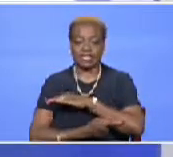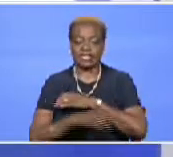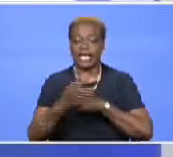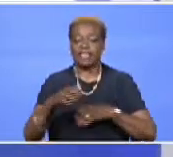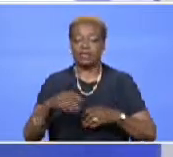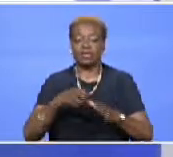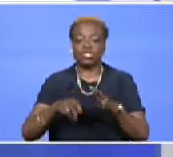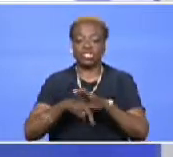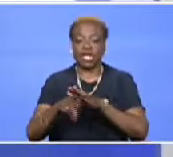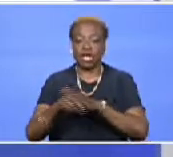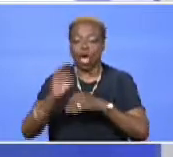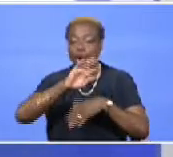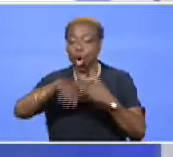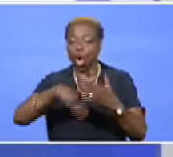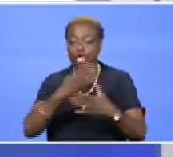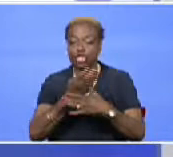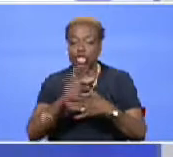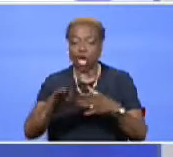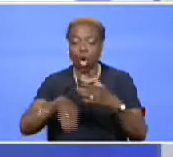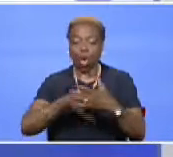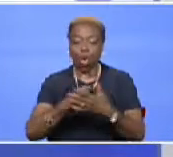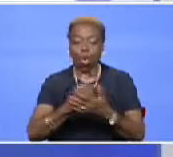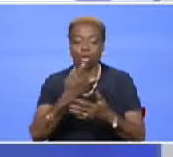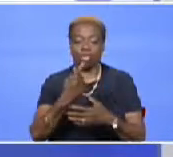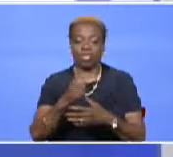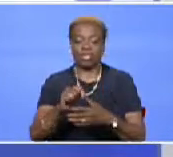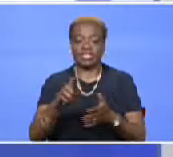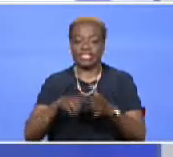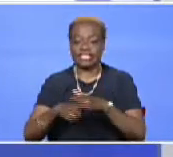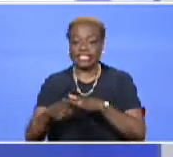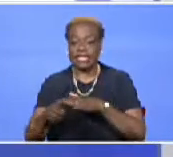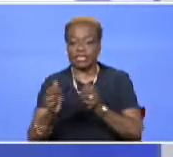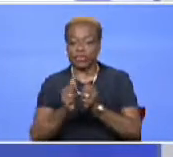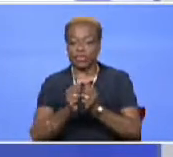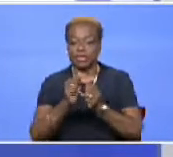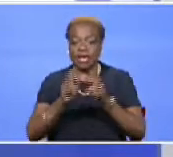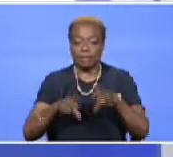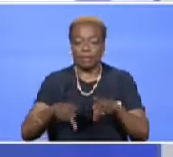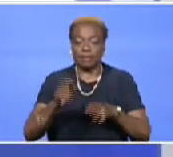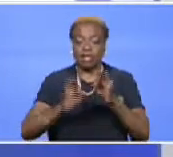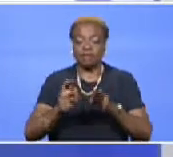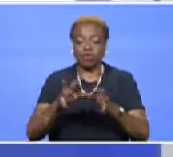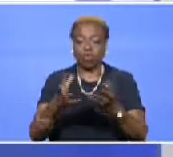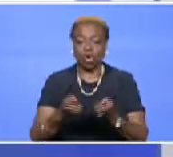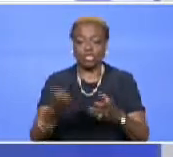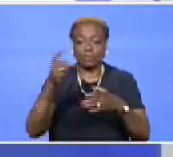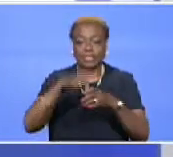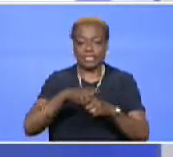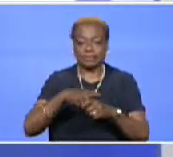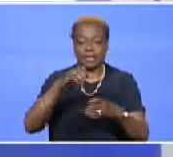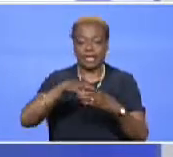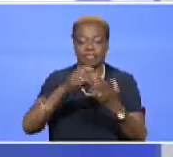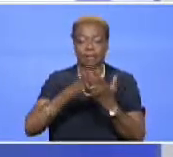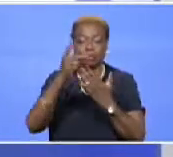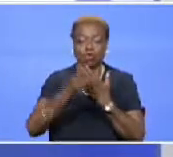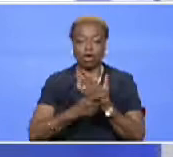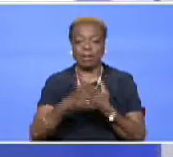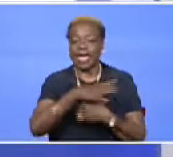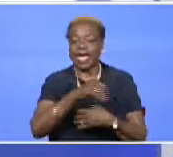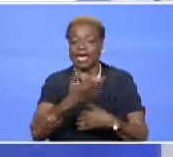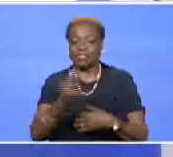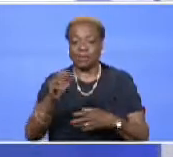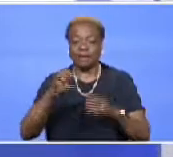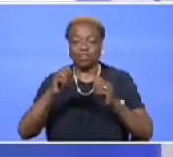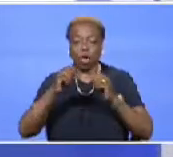relevant details of the offer with colleagues who wish to participate in the program, and colleagues will have the opportunity to indicate their